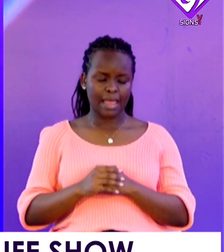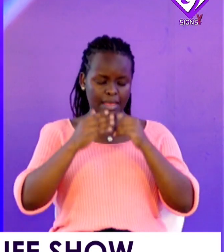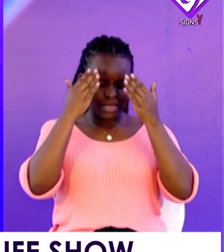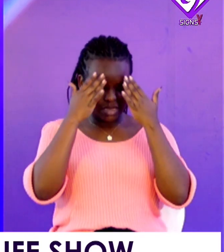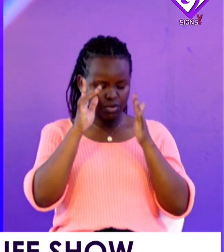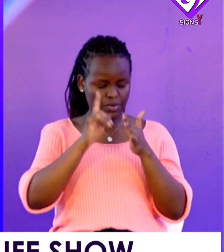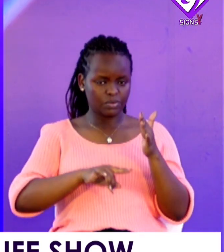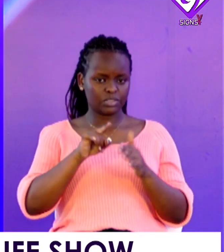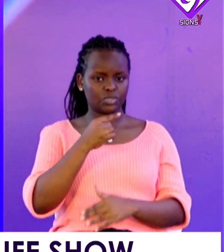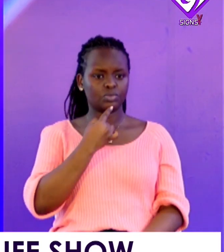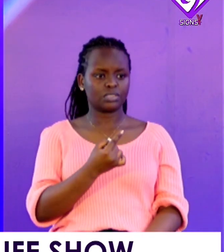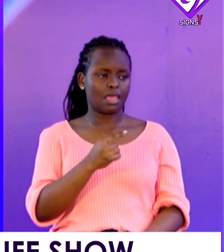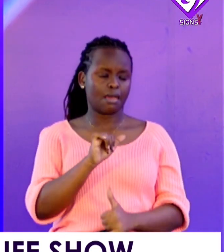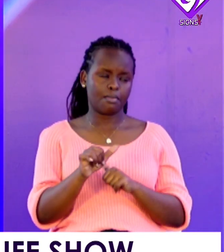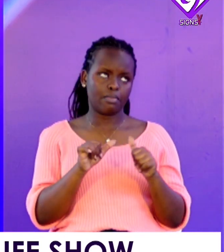say about